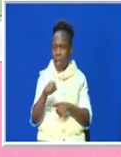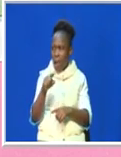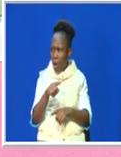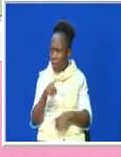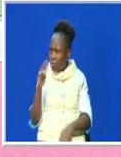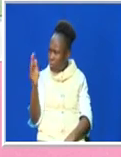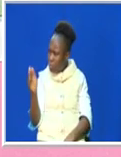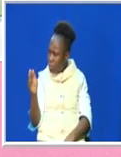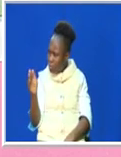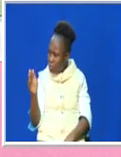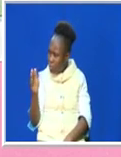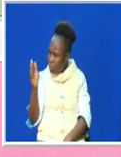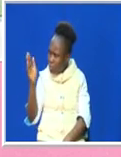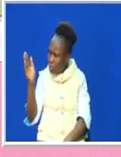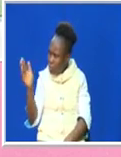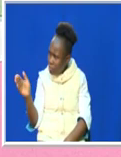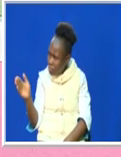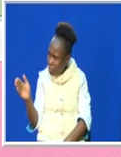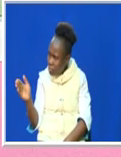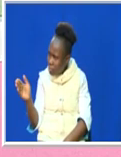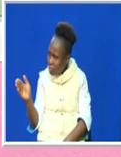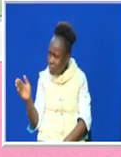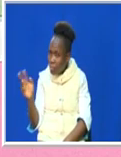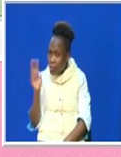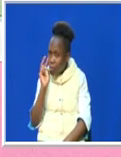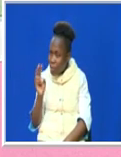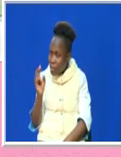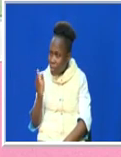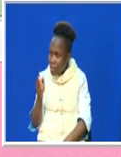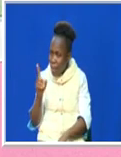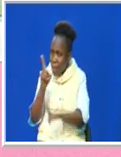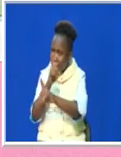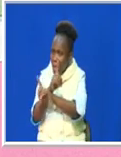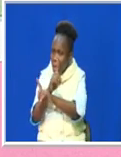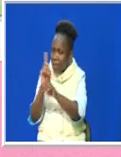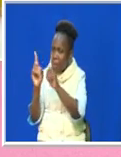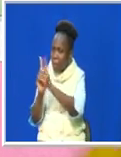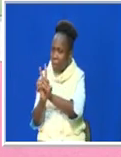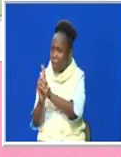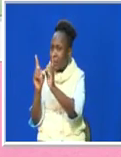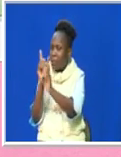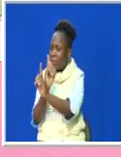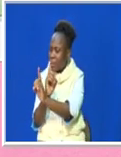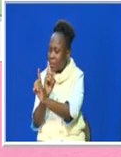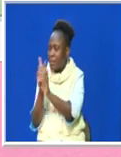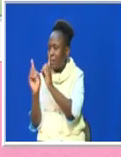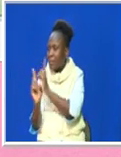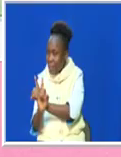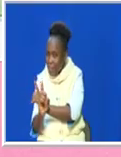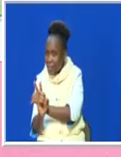triangle, circle, one triangle, circle, one triangle, circle.